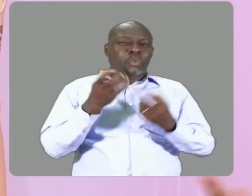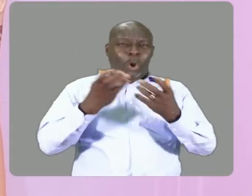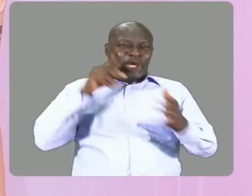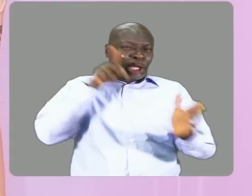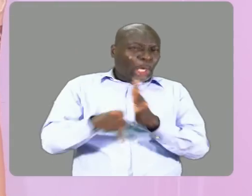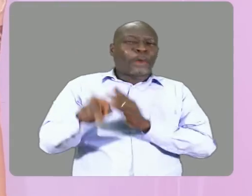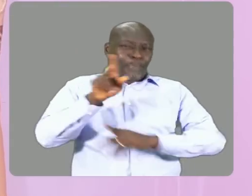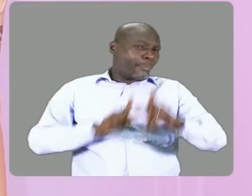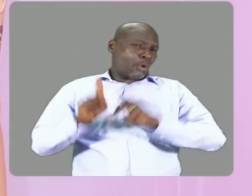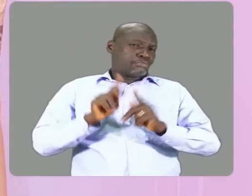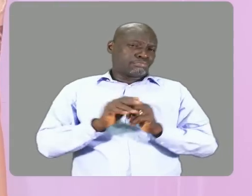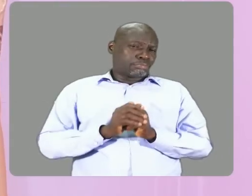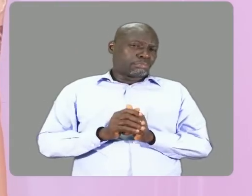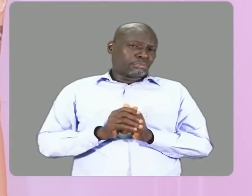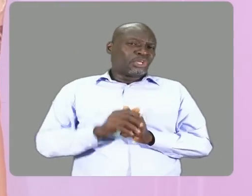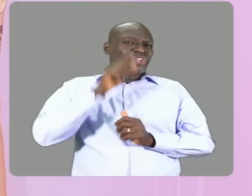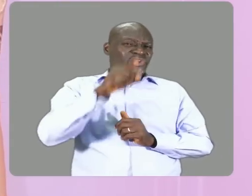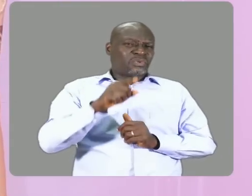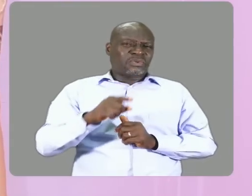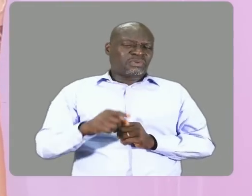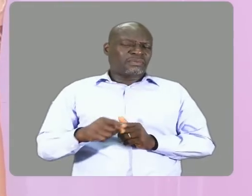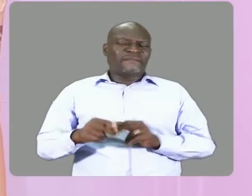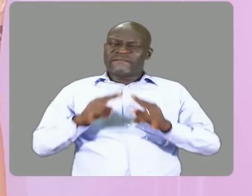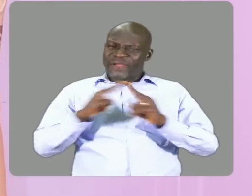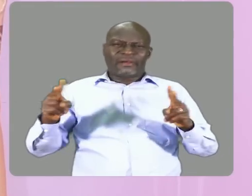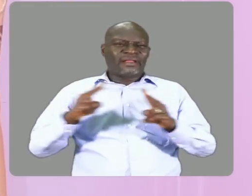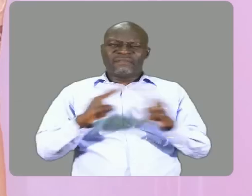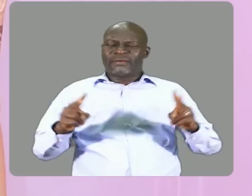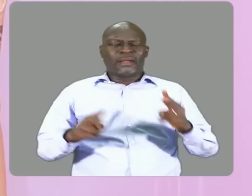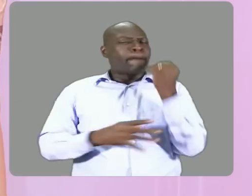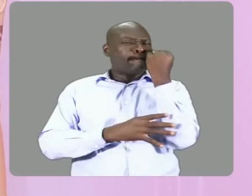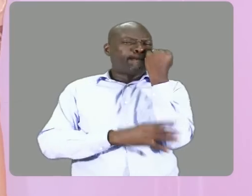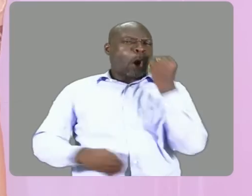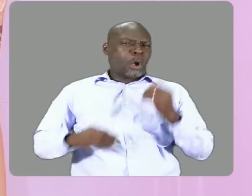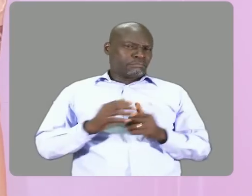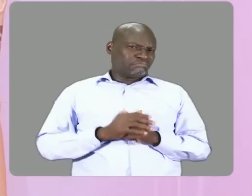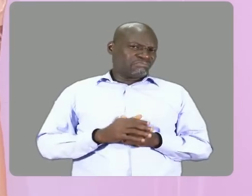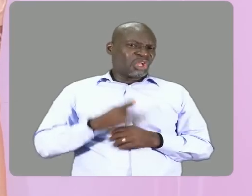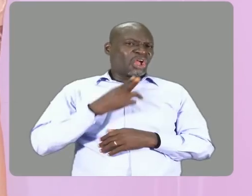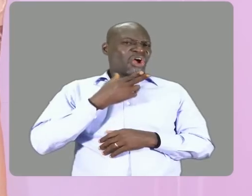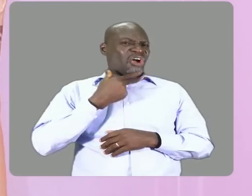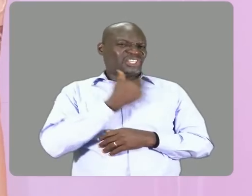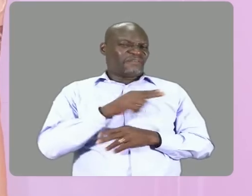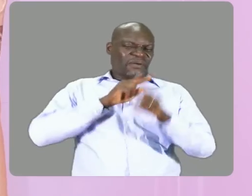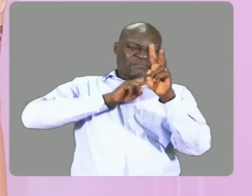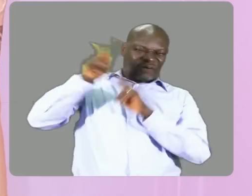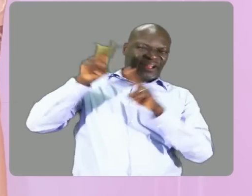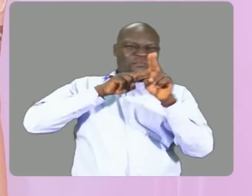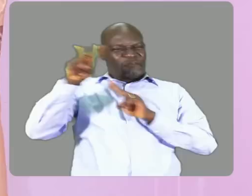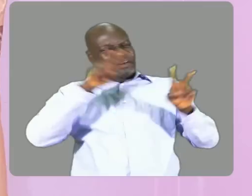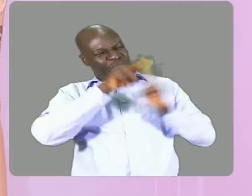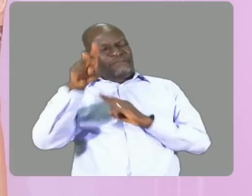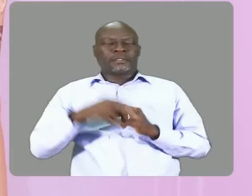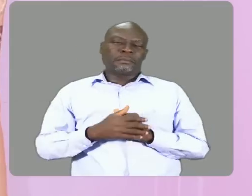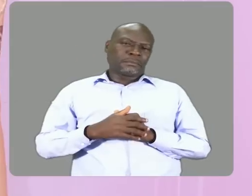kumi nipa. What mo bo papa? Or suffer, and I'm Prophet Deben Deben, Prophet Deben, Prophet